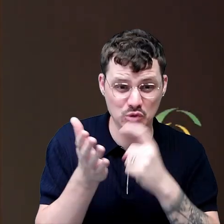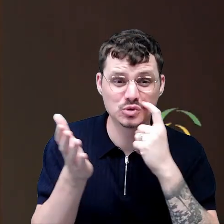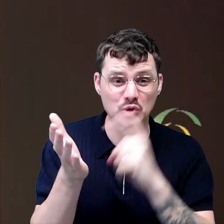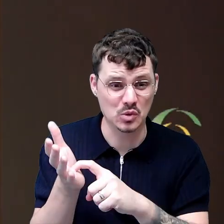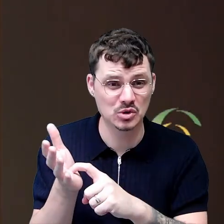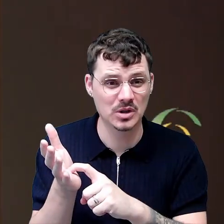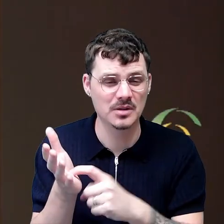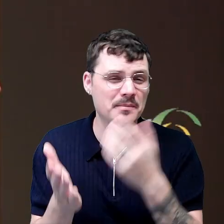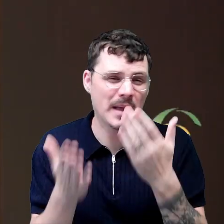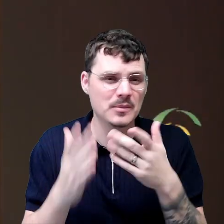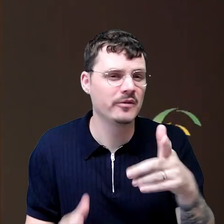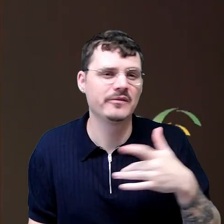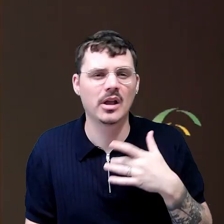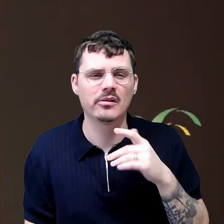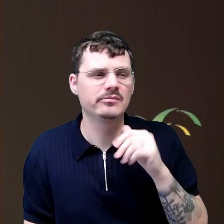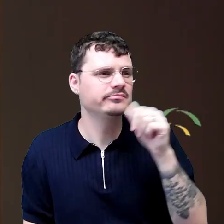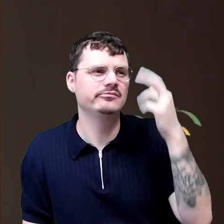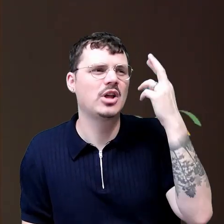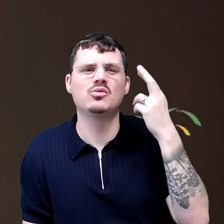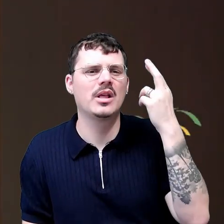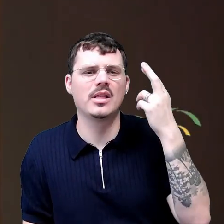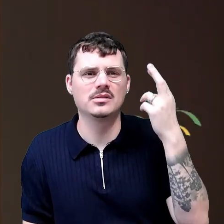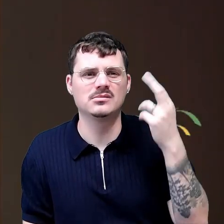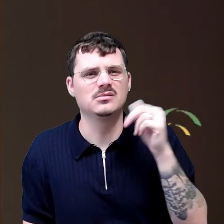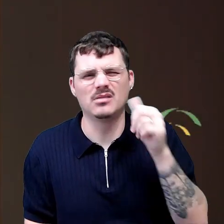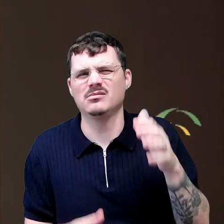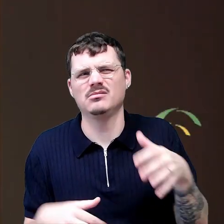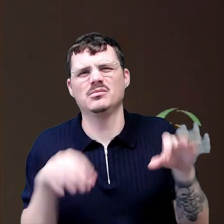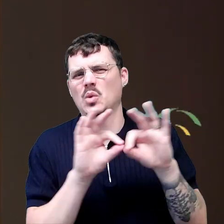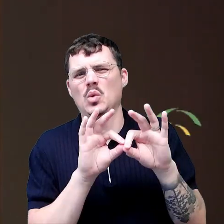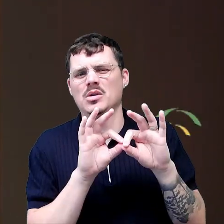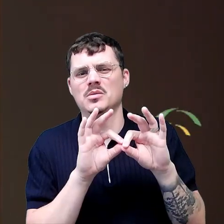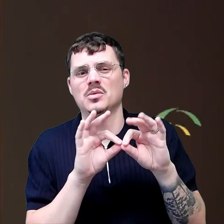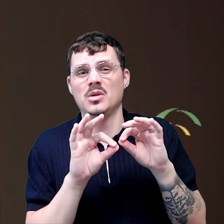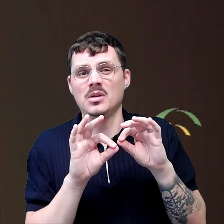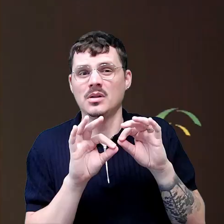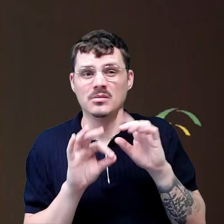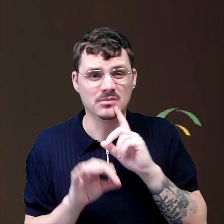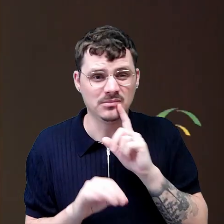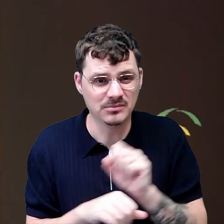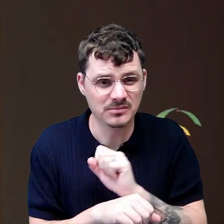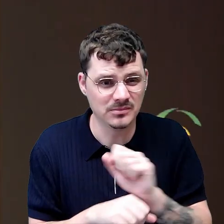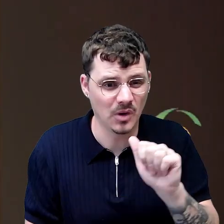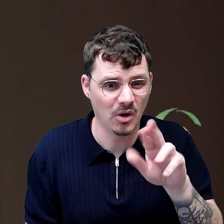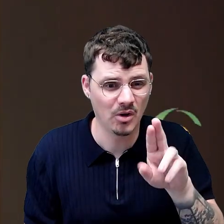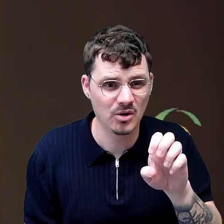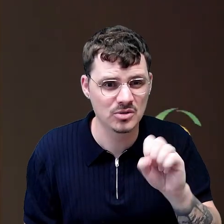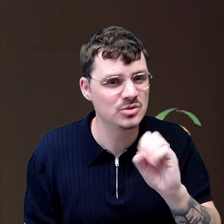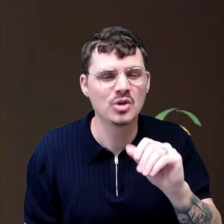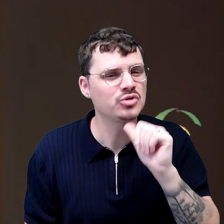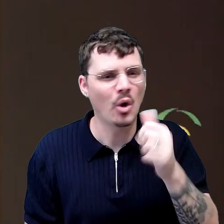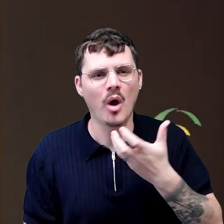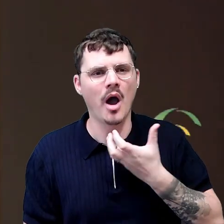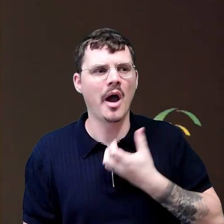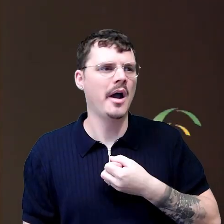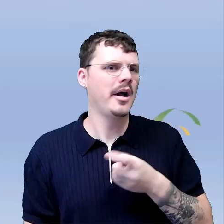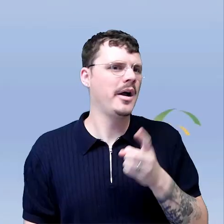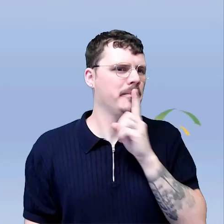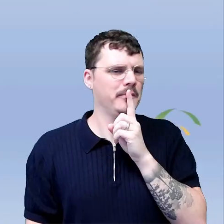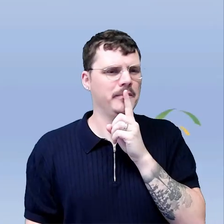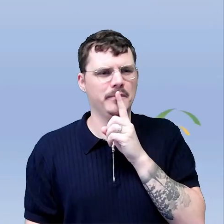you may not realize are important, almost always are. So don't keep it to